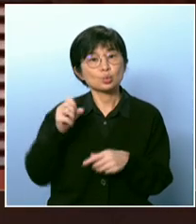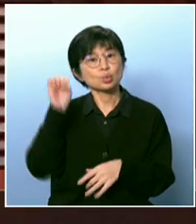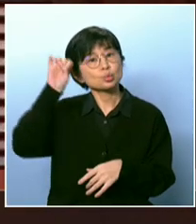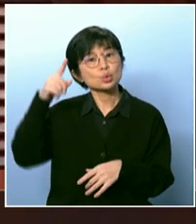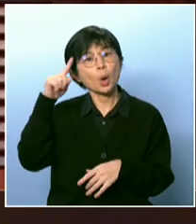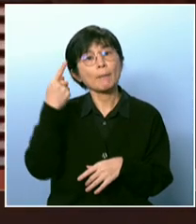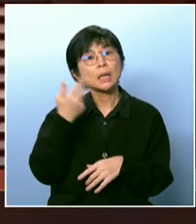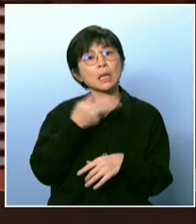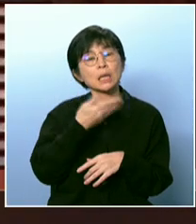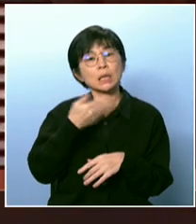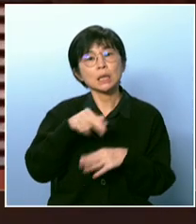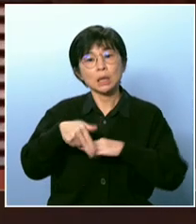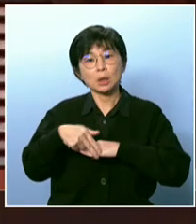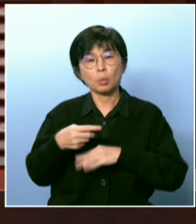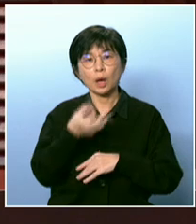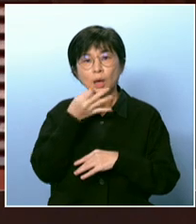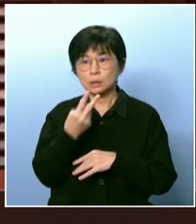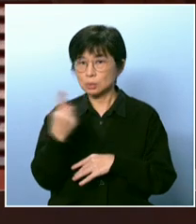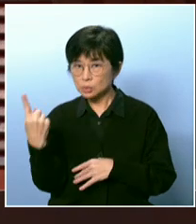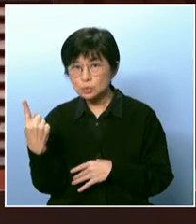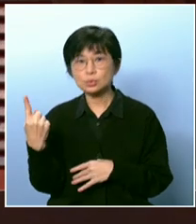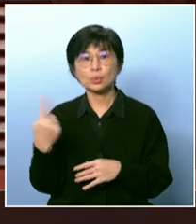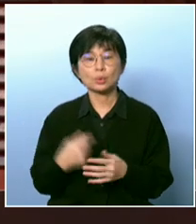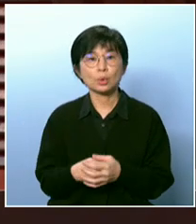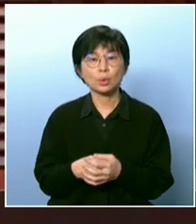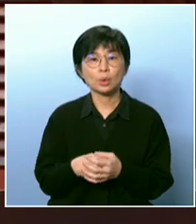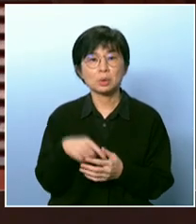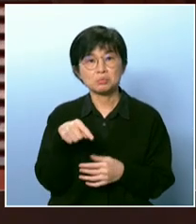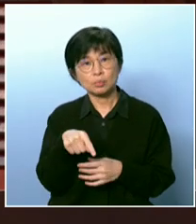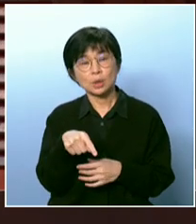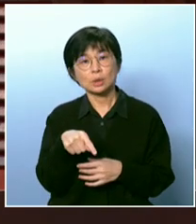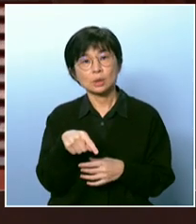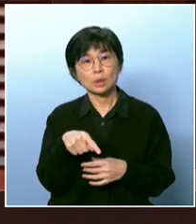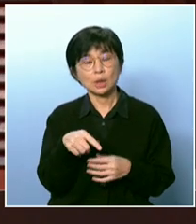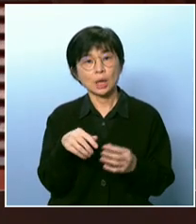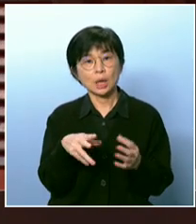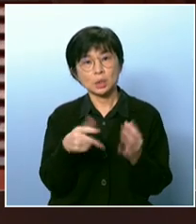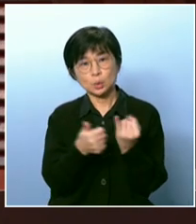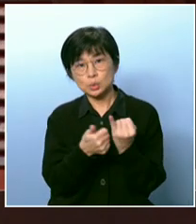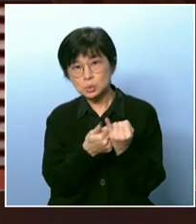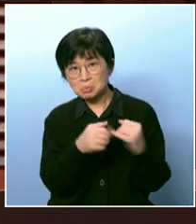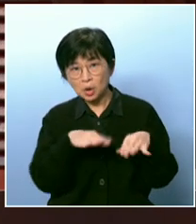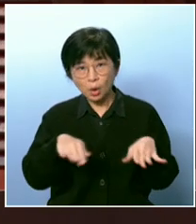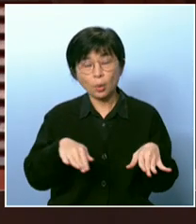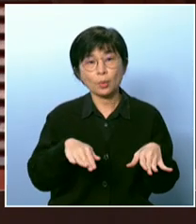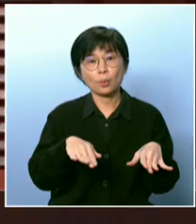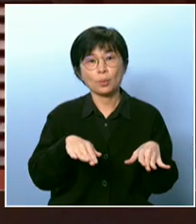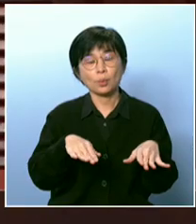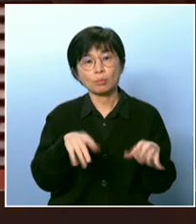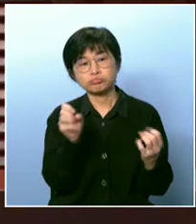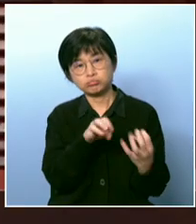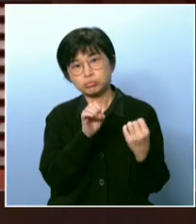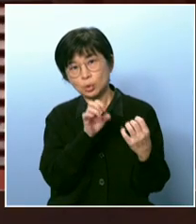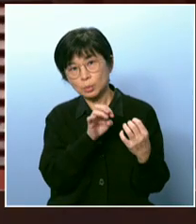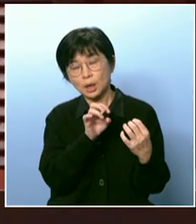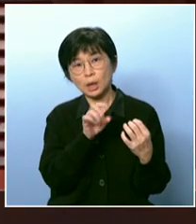qualifications of mentors. With Child Development Fund projects, the mentors have to be 18 years old